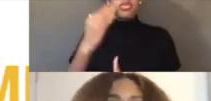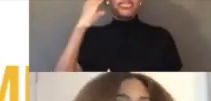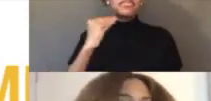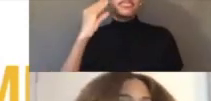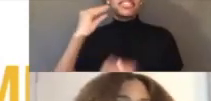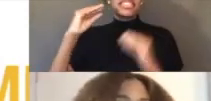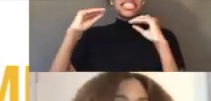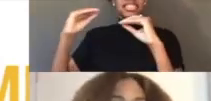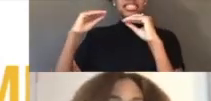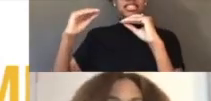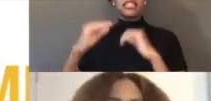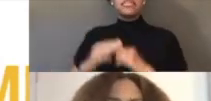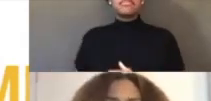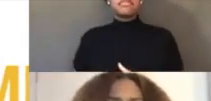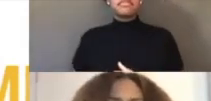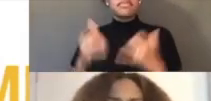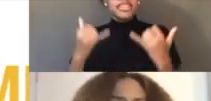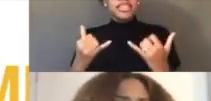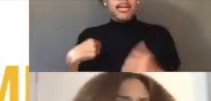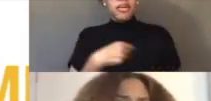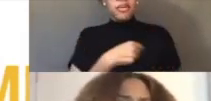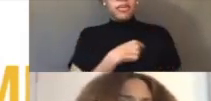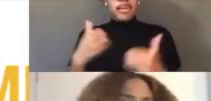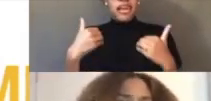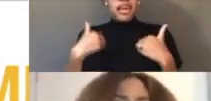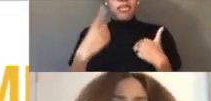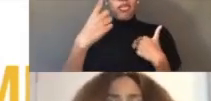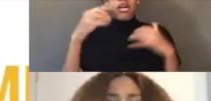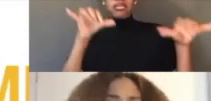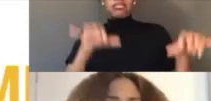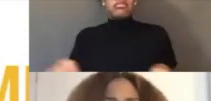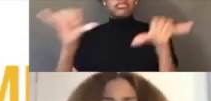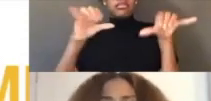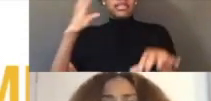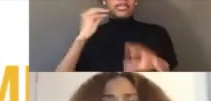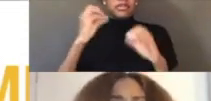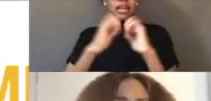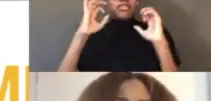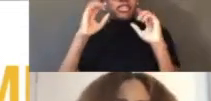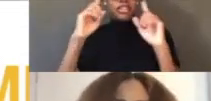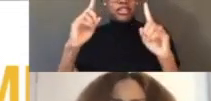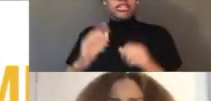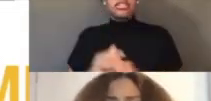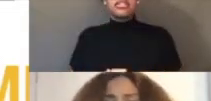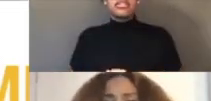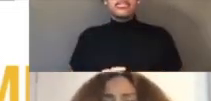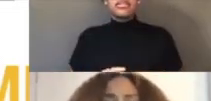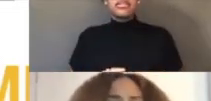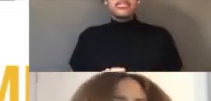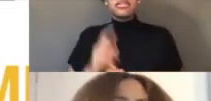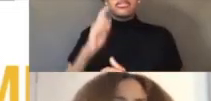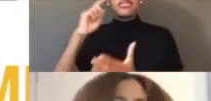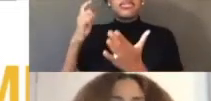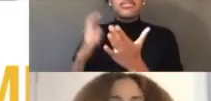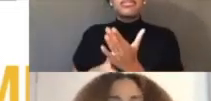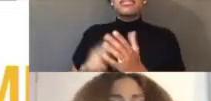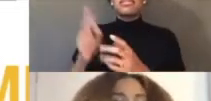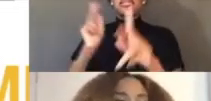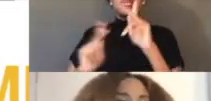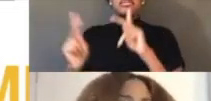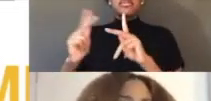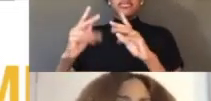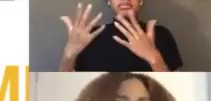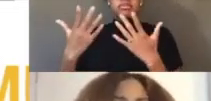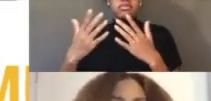attacks to education, with the presidential administration denouncing Howard Zinn and teaching people's history, critical race theory,